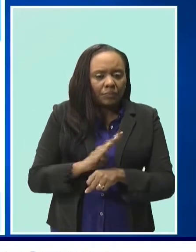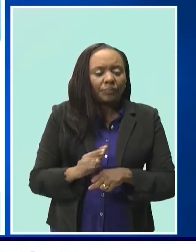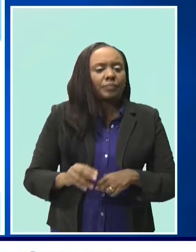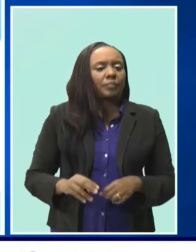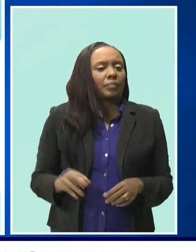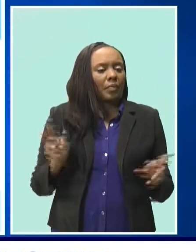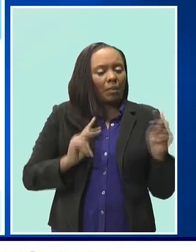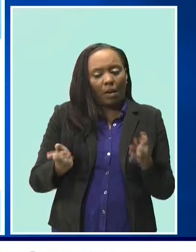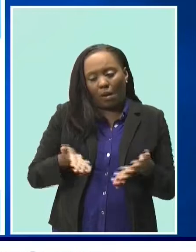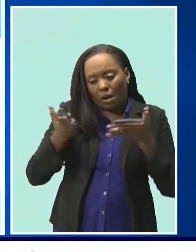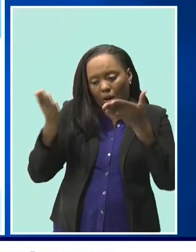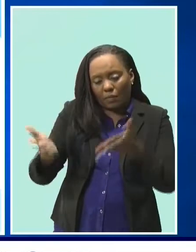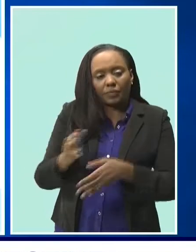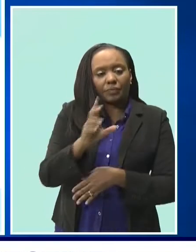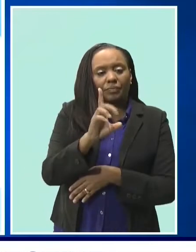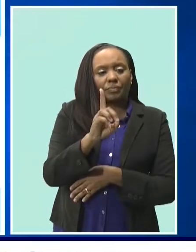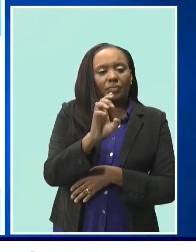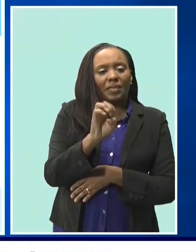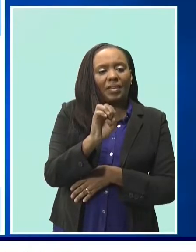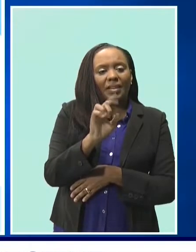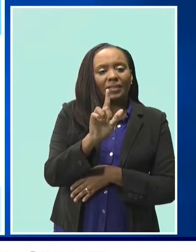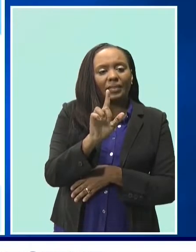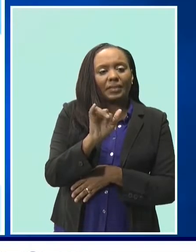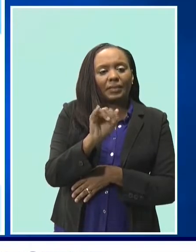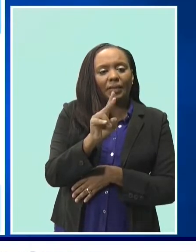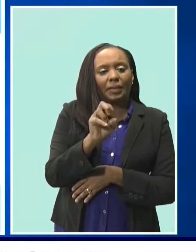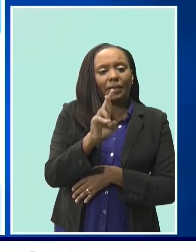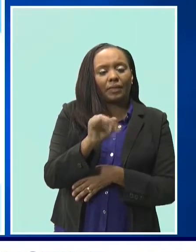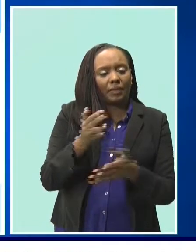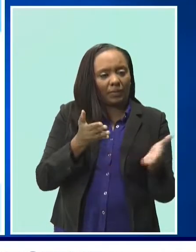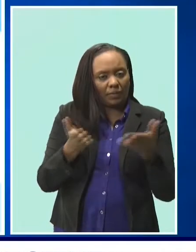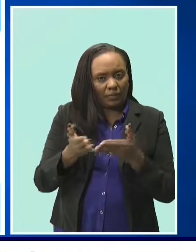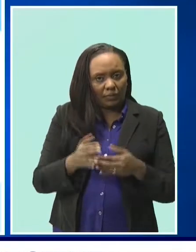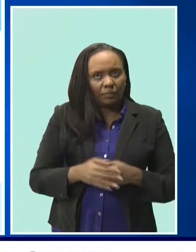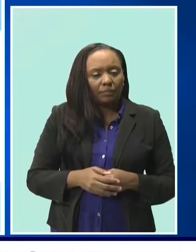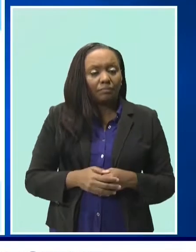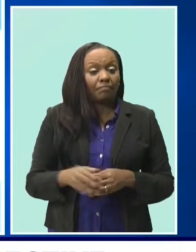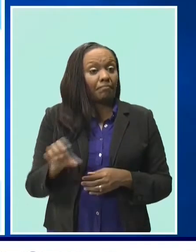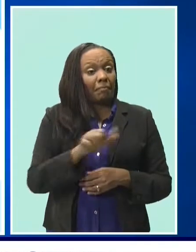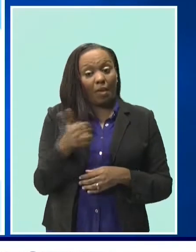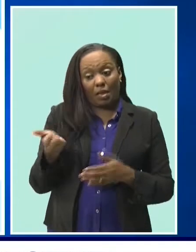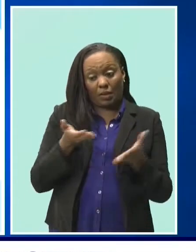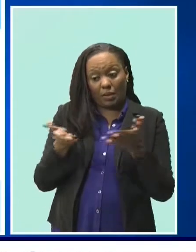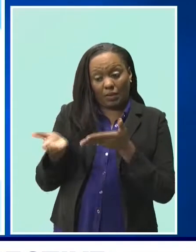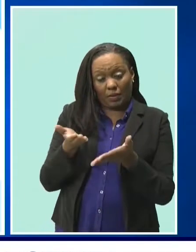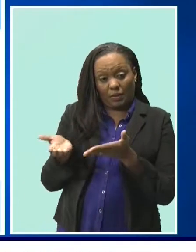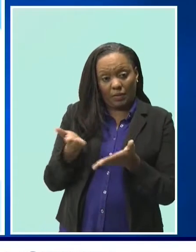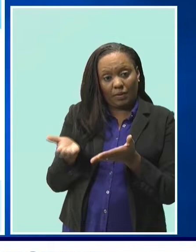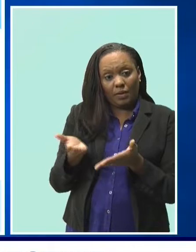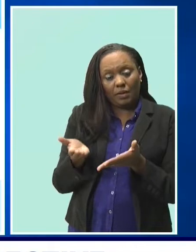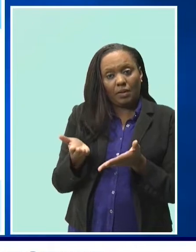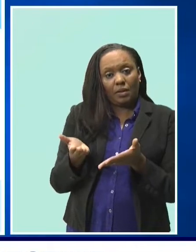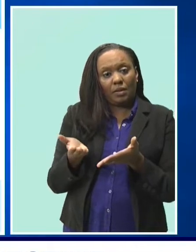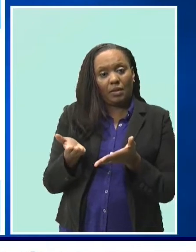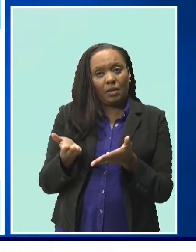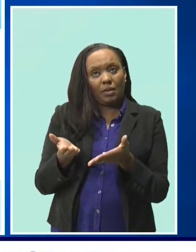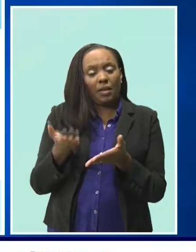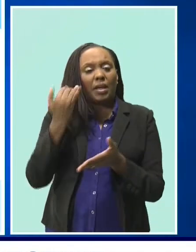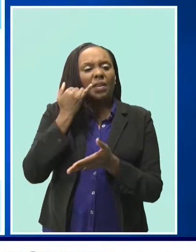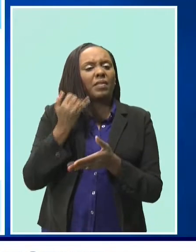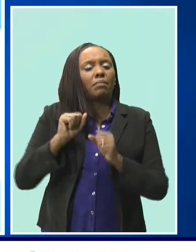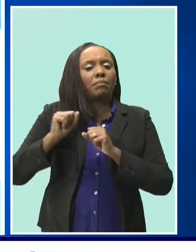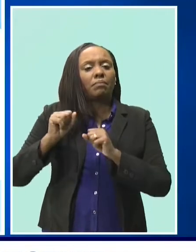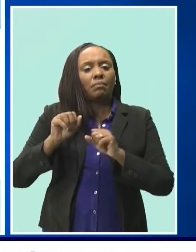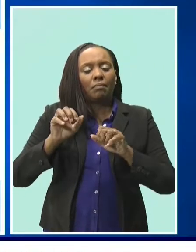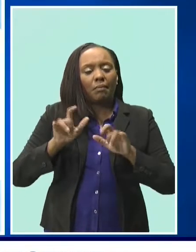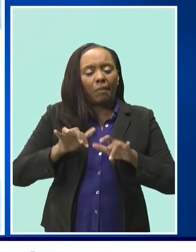delivery services. Now, you can get a full range of non-essential services now available to the public on the Barbados Government Information